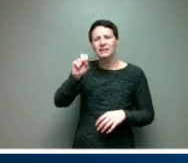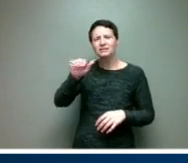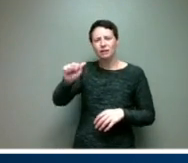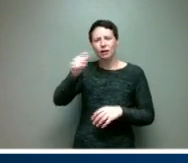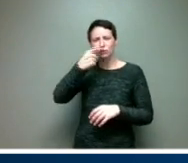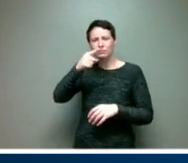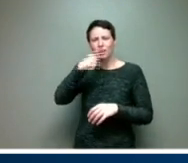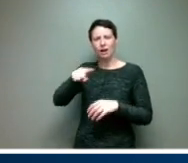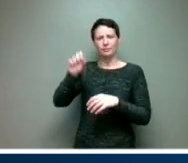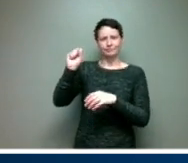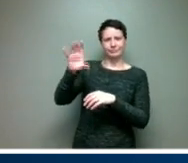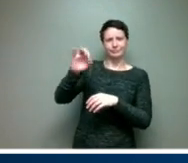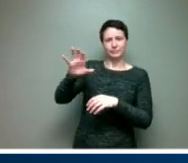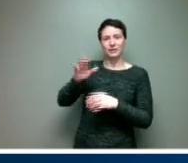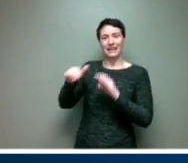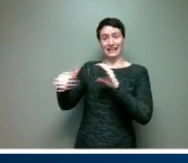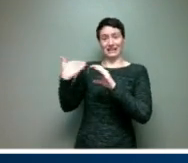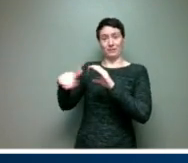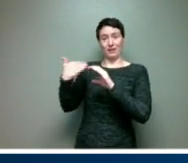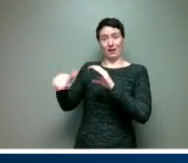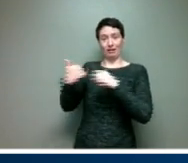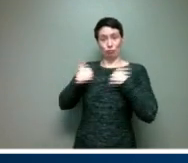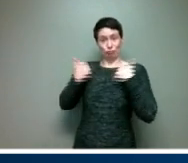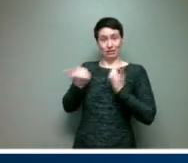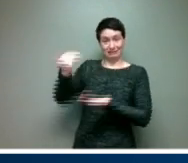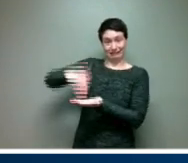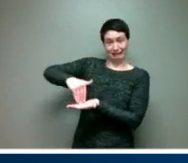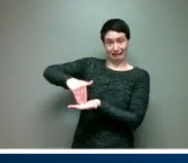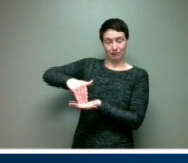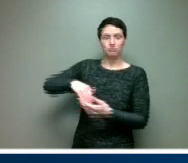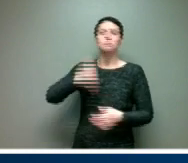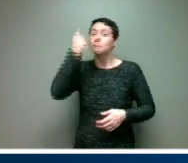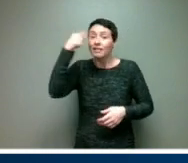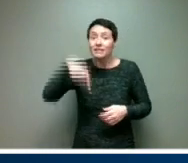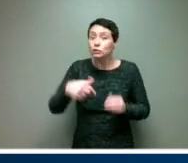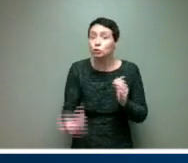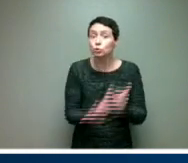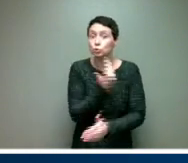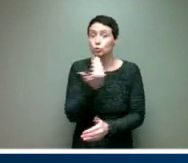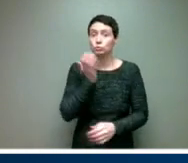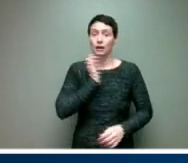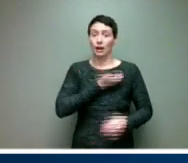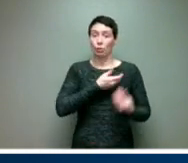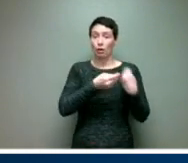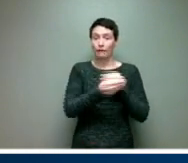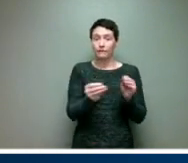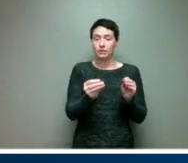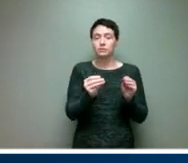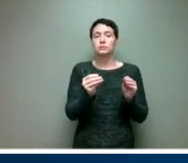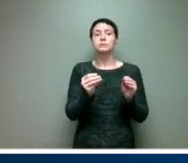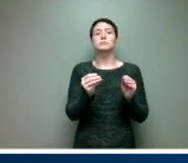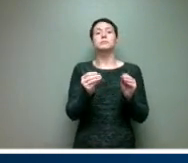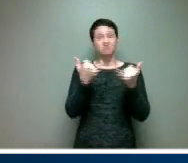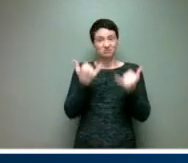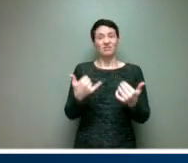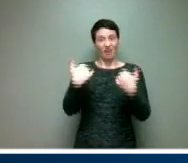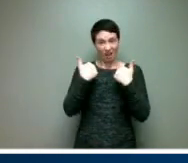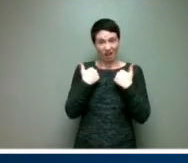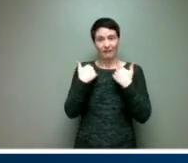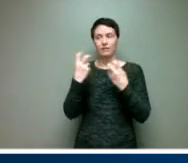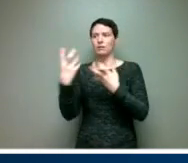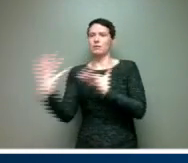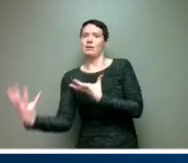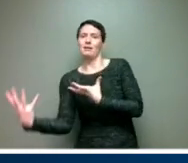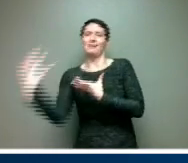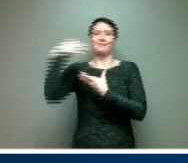that engagement office was. This is new to our organization. Again, we have an engagement strategy of how we engage our partners